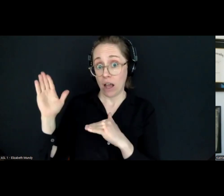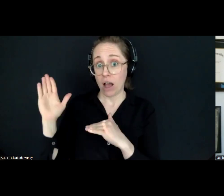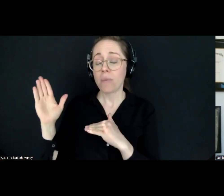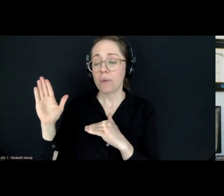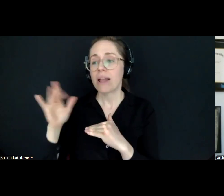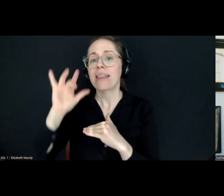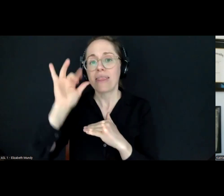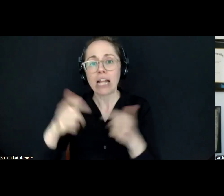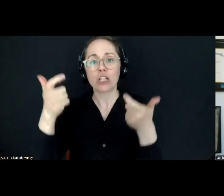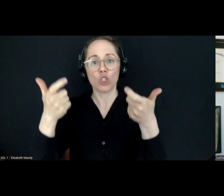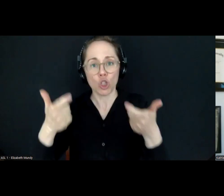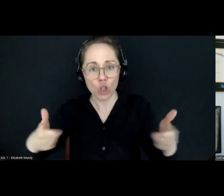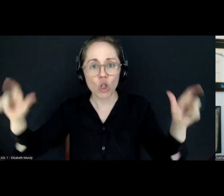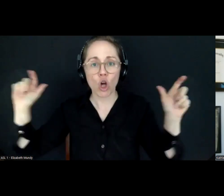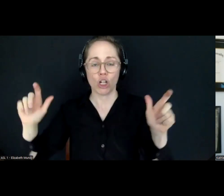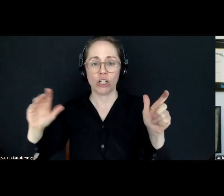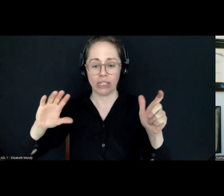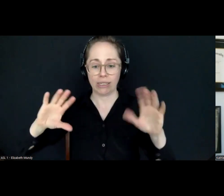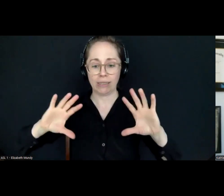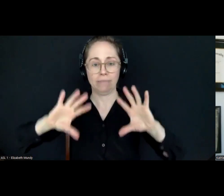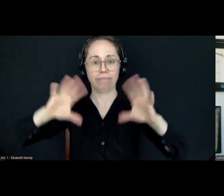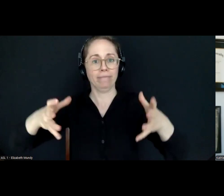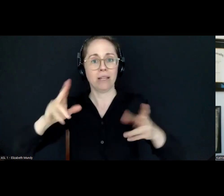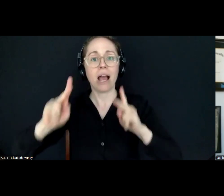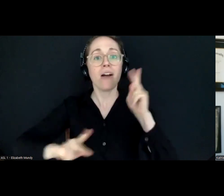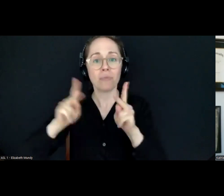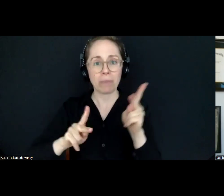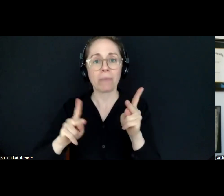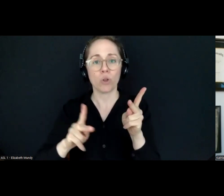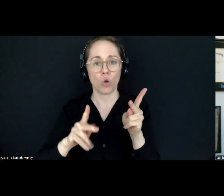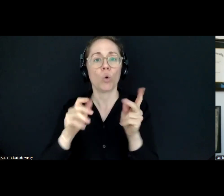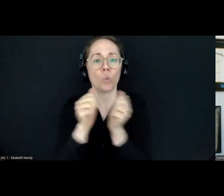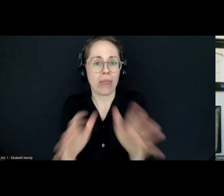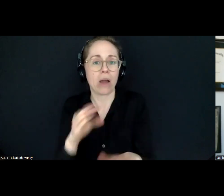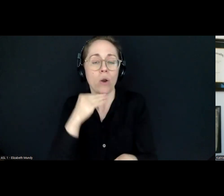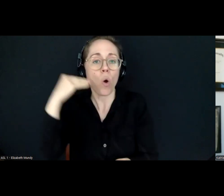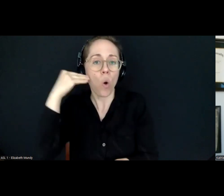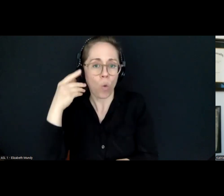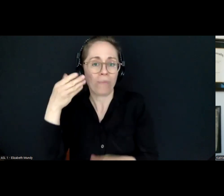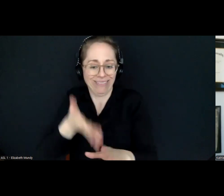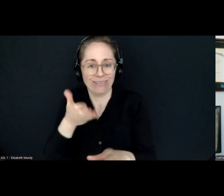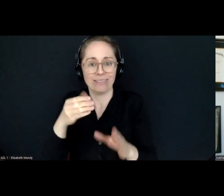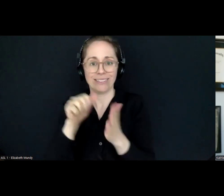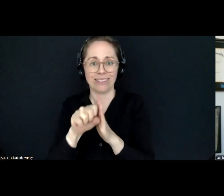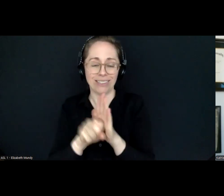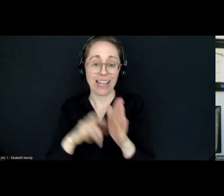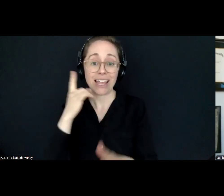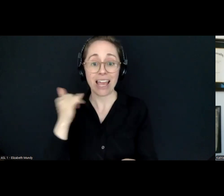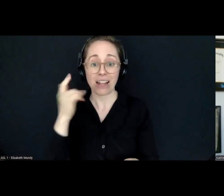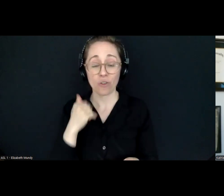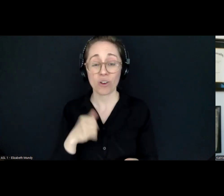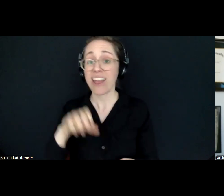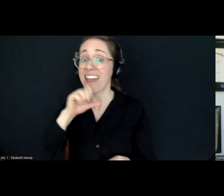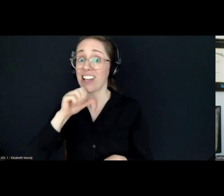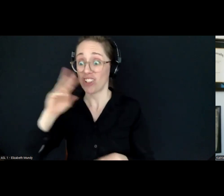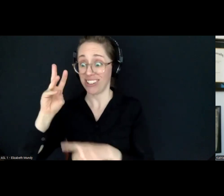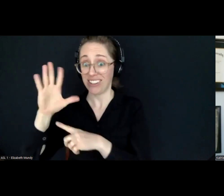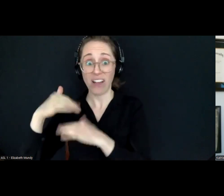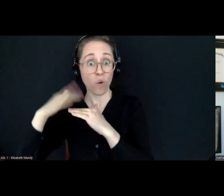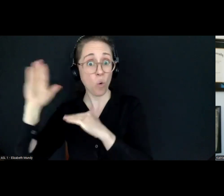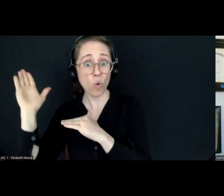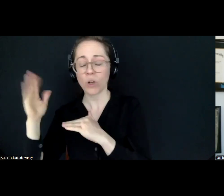Californians experiencing homelessness, and that Californians age 65 and older have experienced a dramatic increase of homelessness